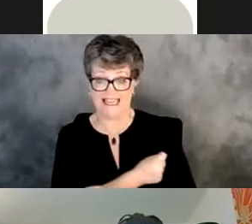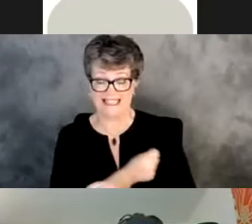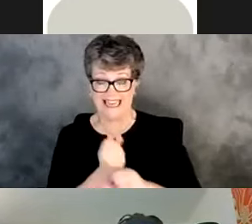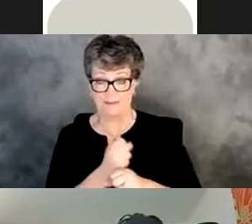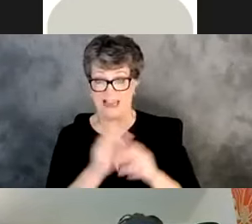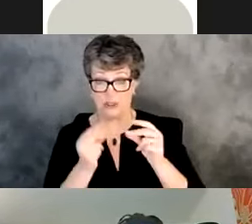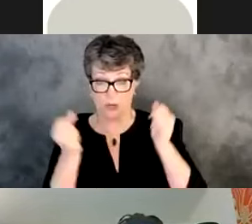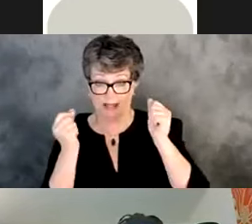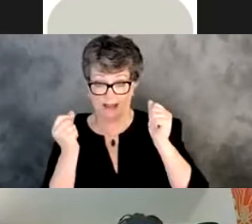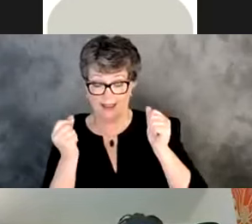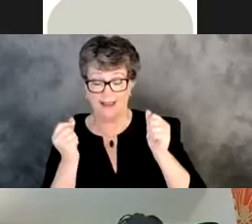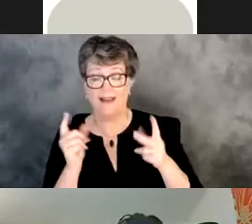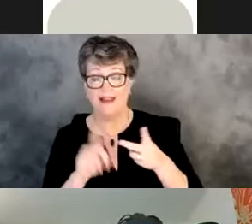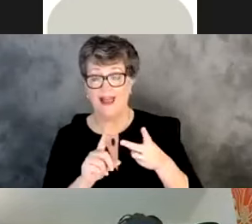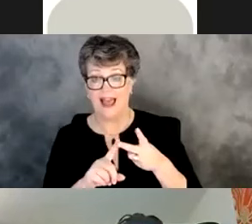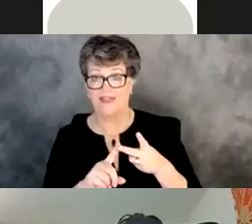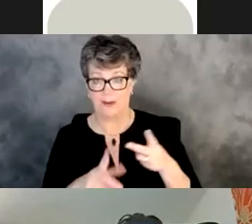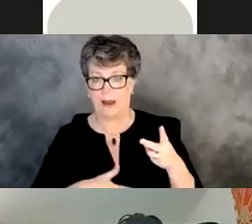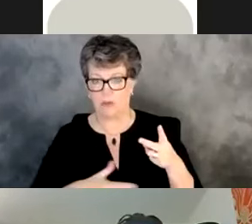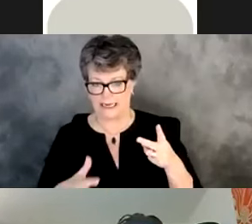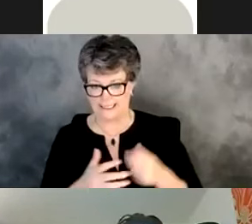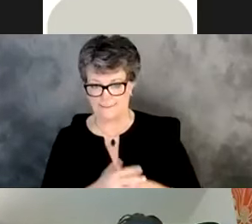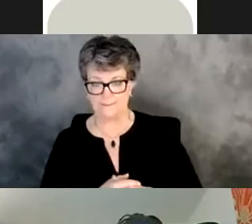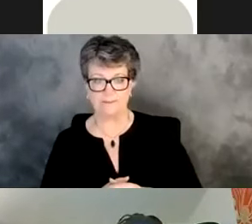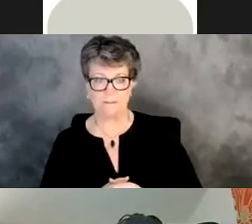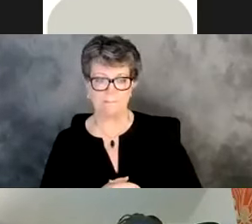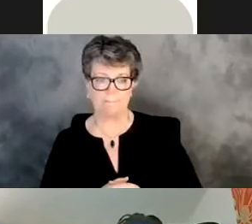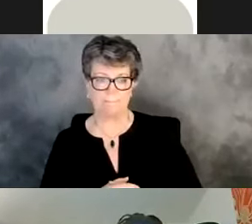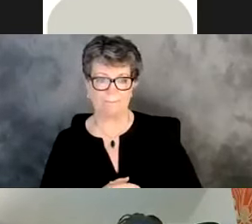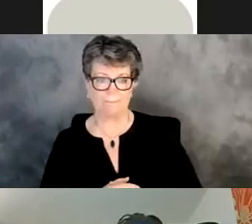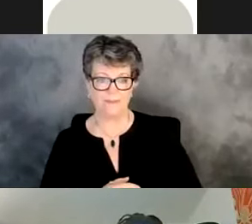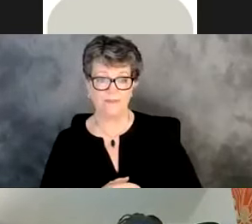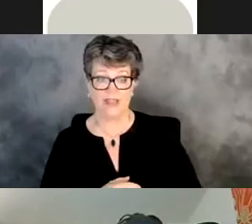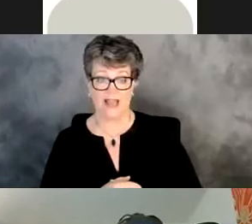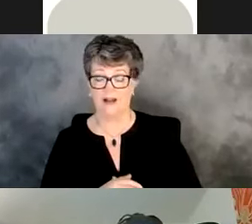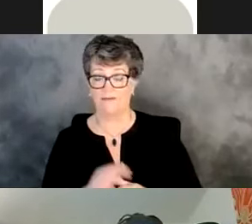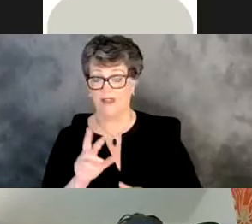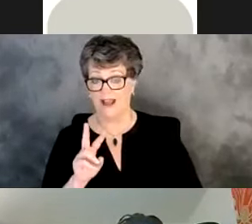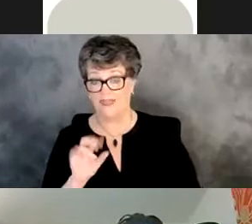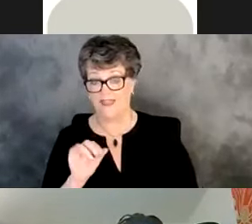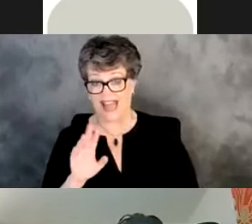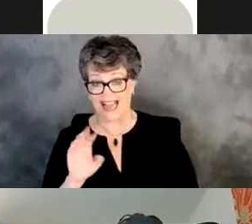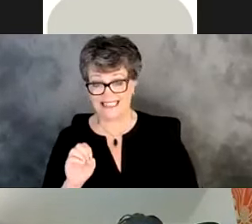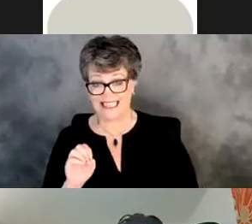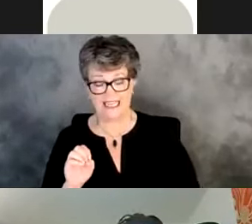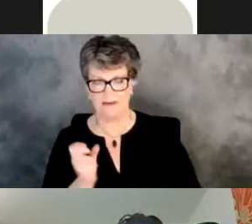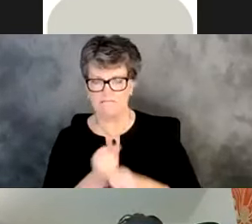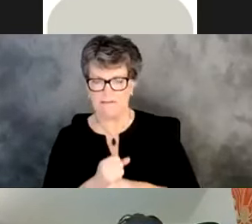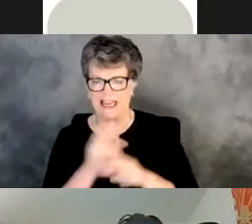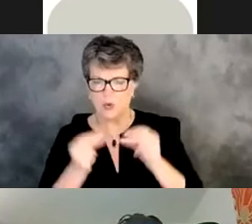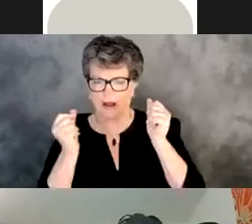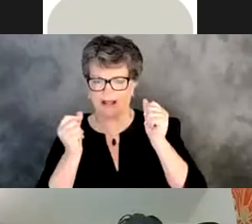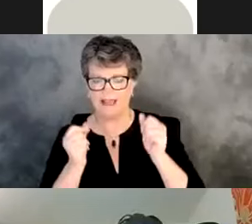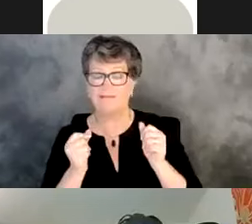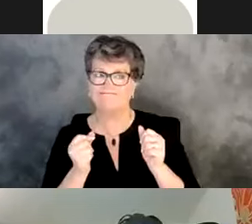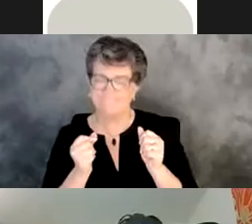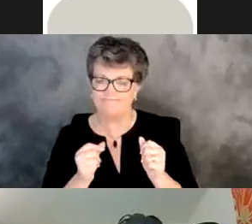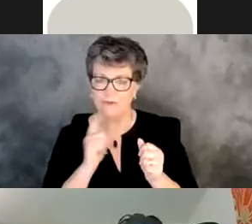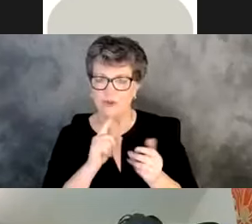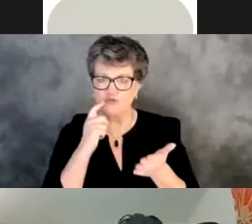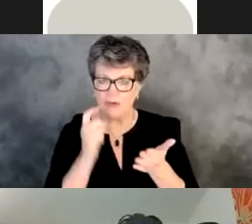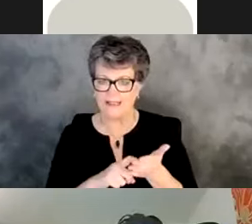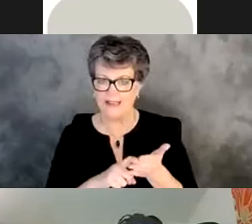quickly and then the issues about pregnancy. So the vaccine being made too quickly, super important to recognize that